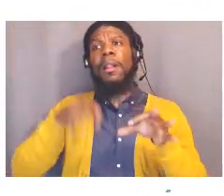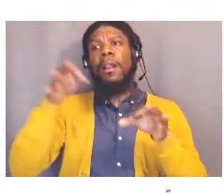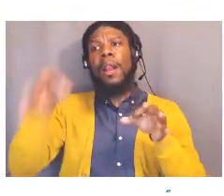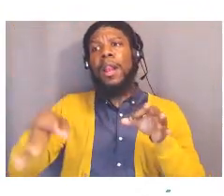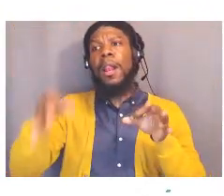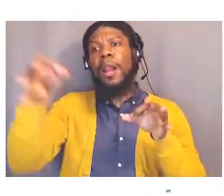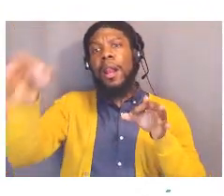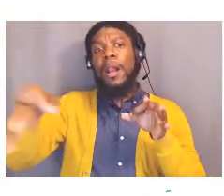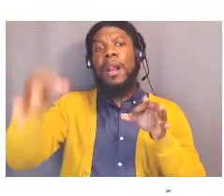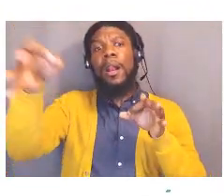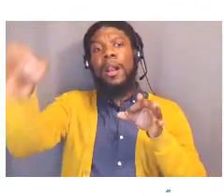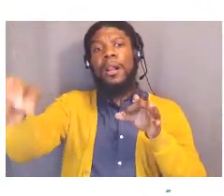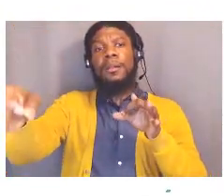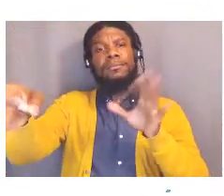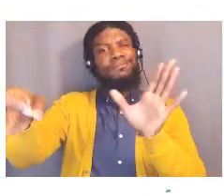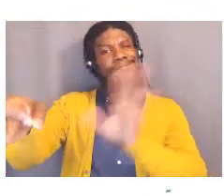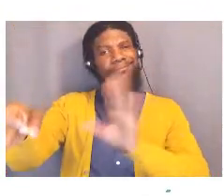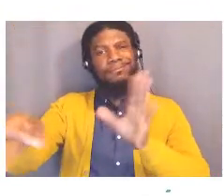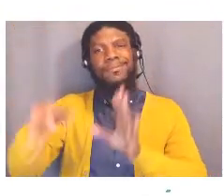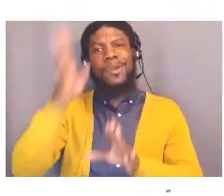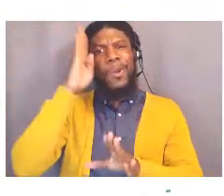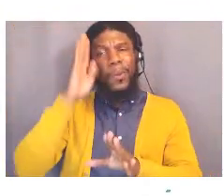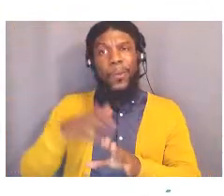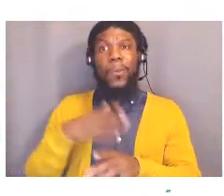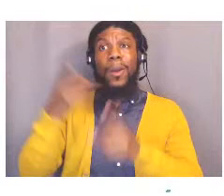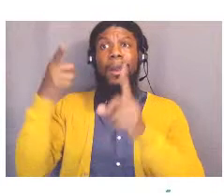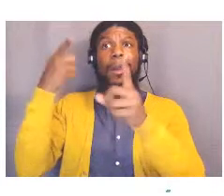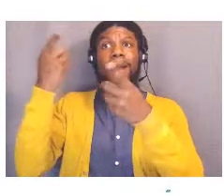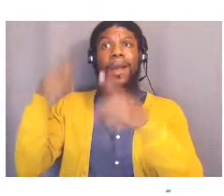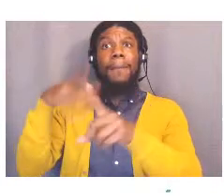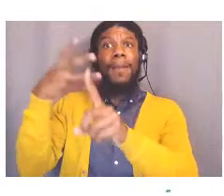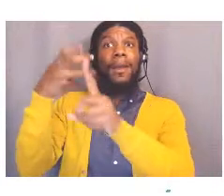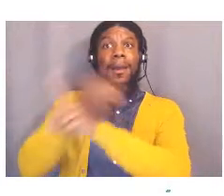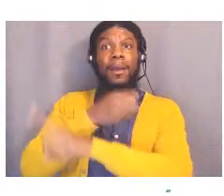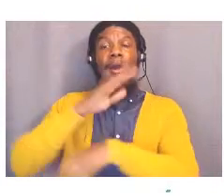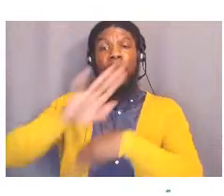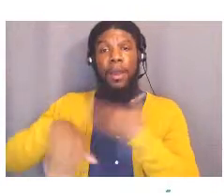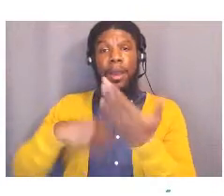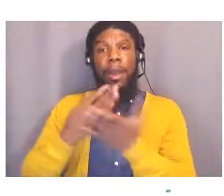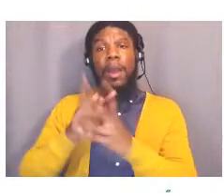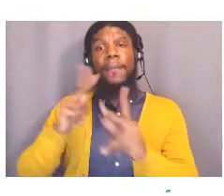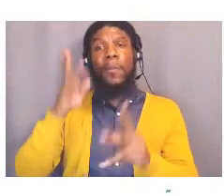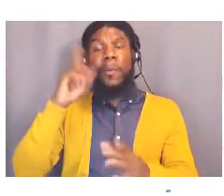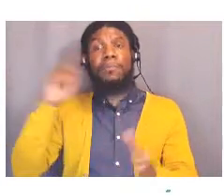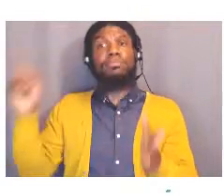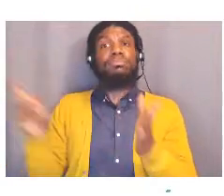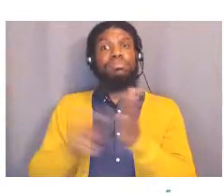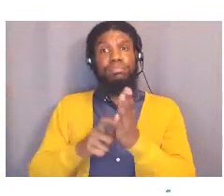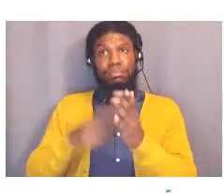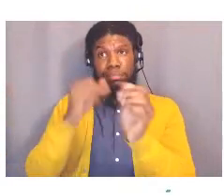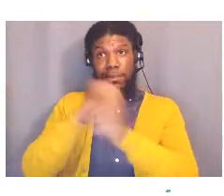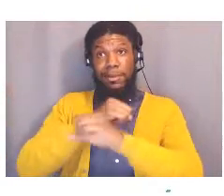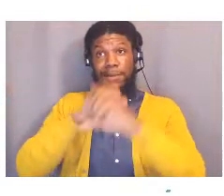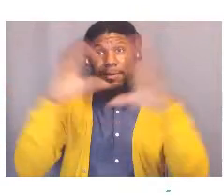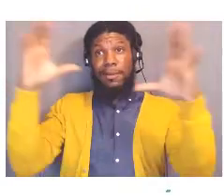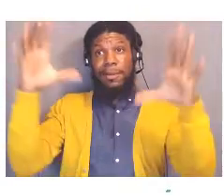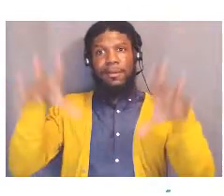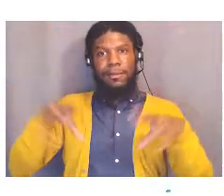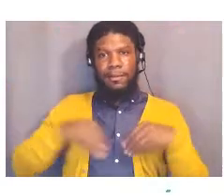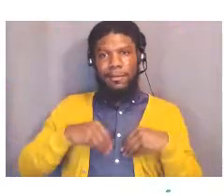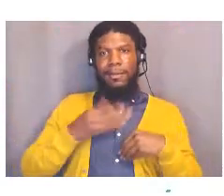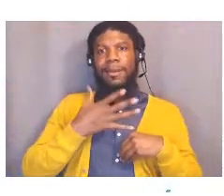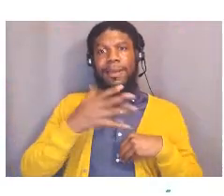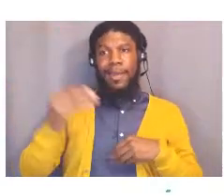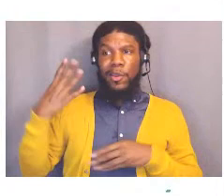but would be realized by everyone. and passed on from generation to